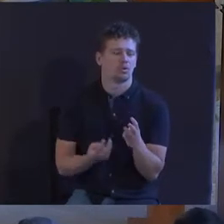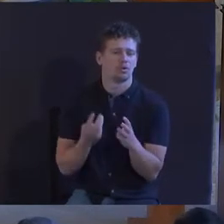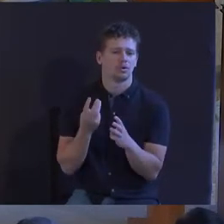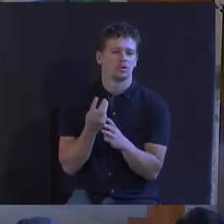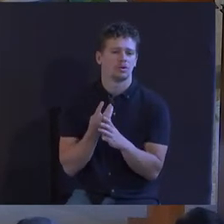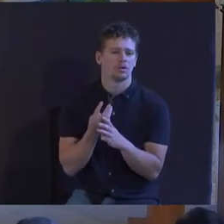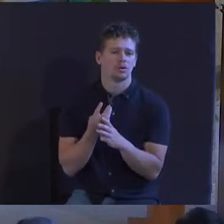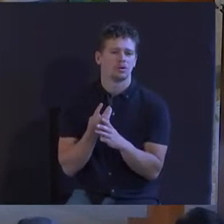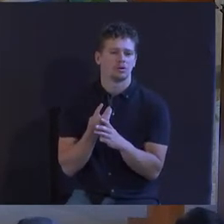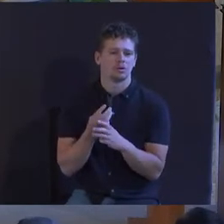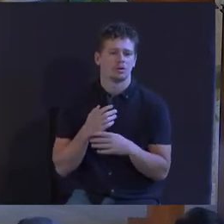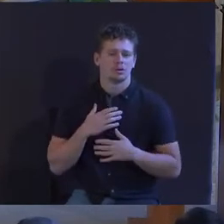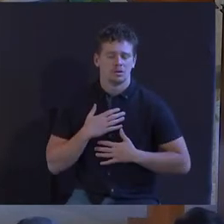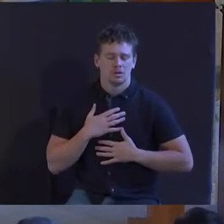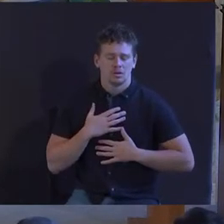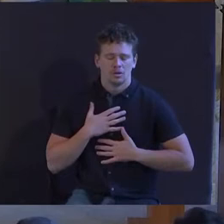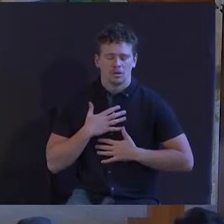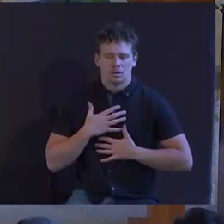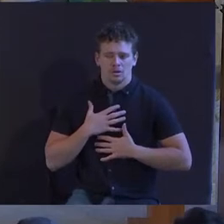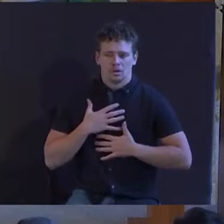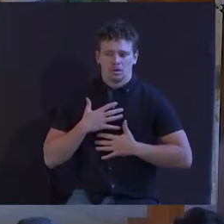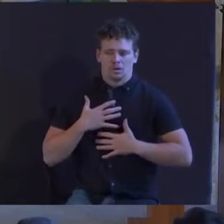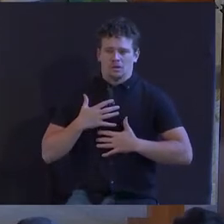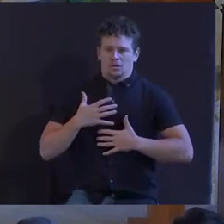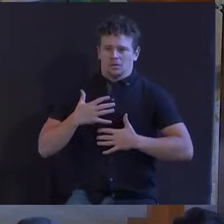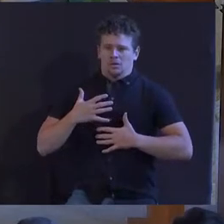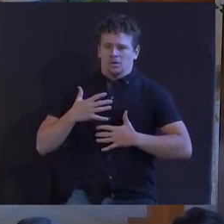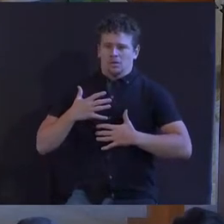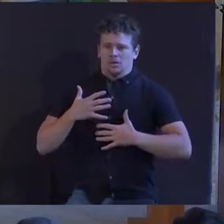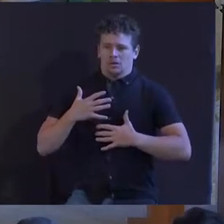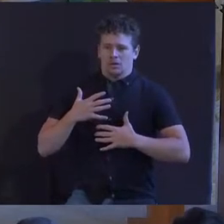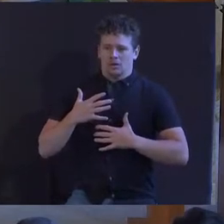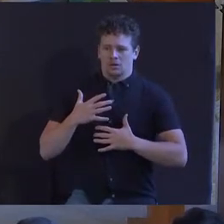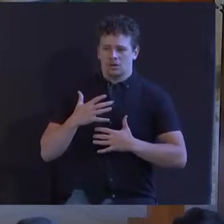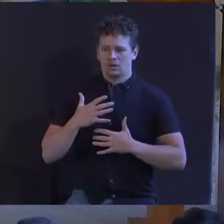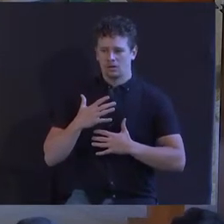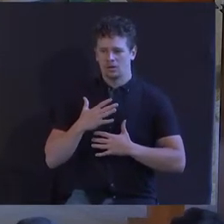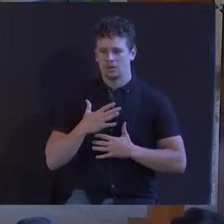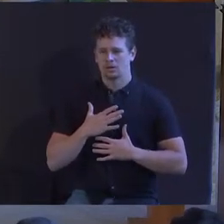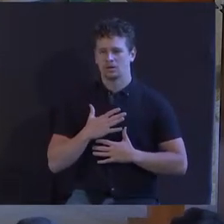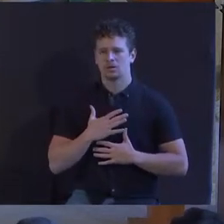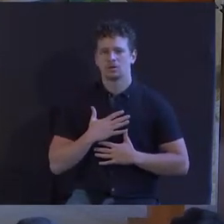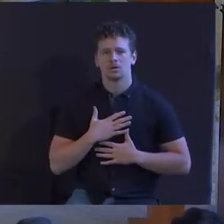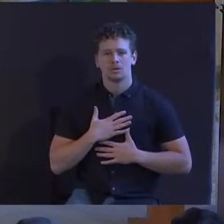Take that deep breath and then breathe it out.